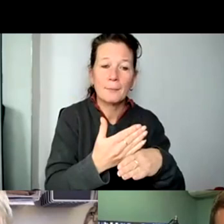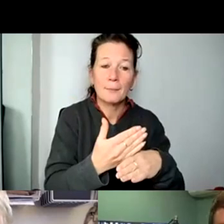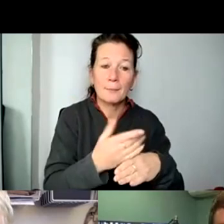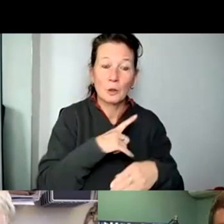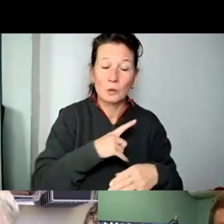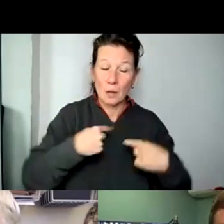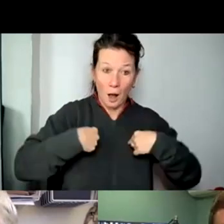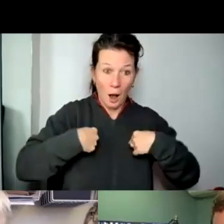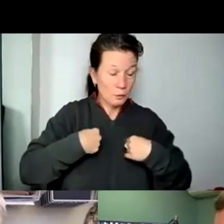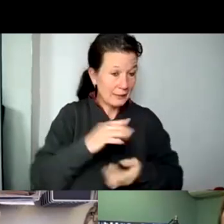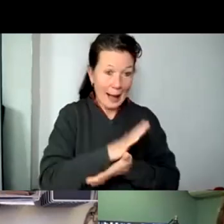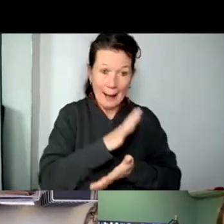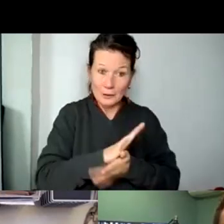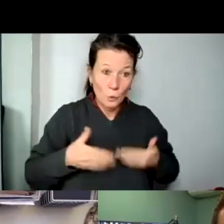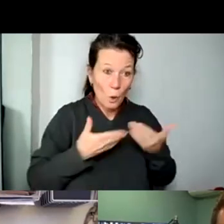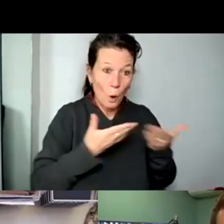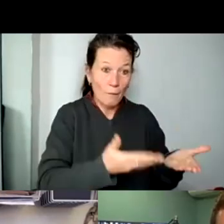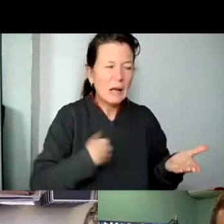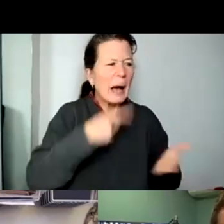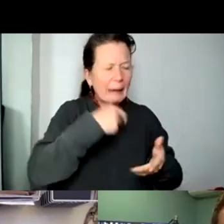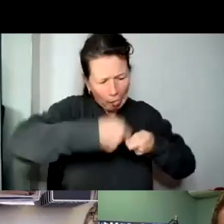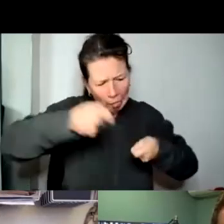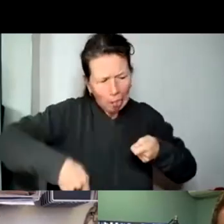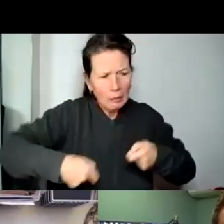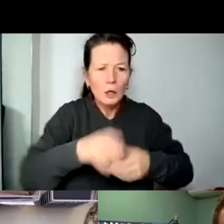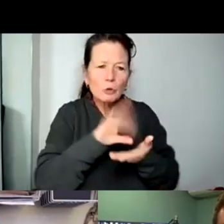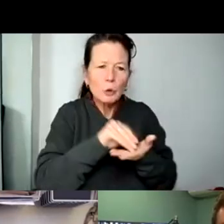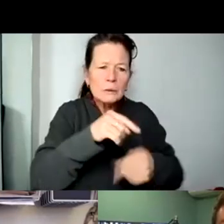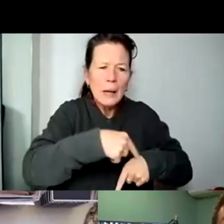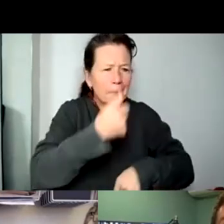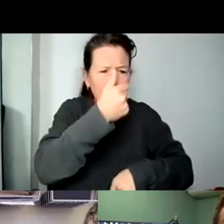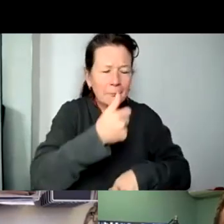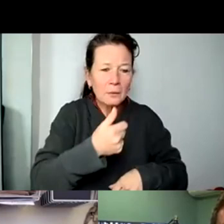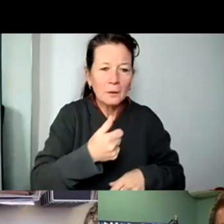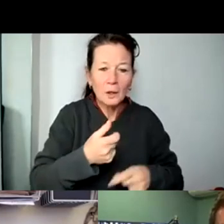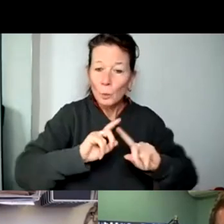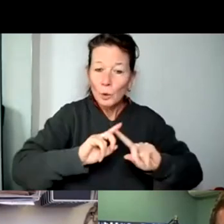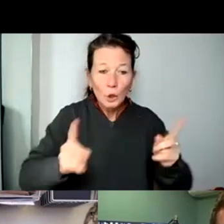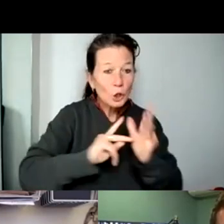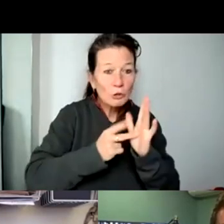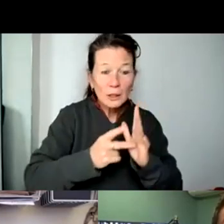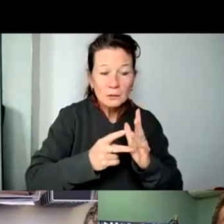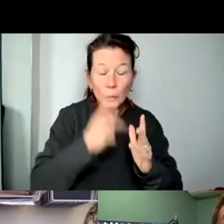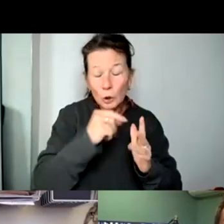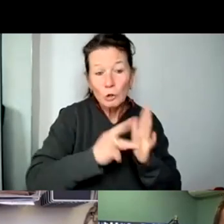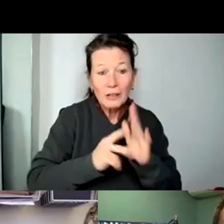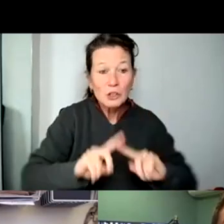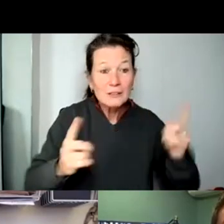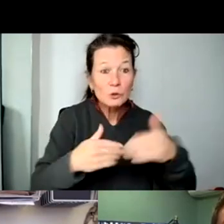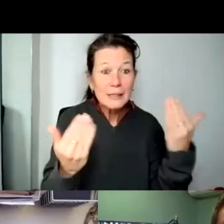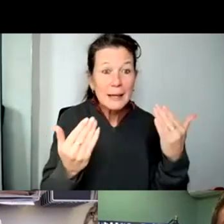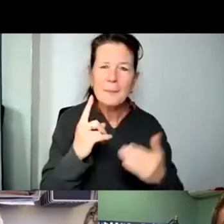as I was willing to offer, I can extend the recording time, doesn't matter. We can arrange another day and do it. The issue